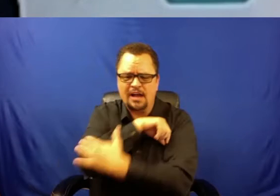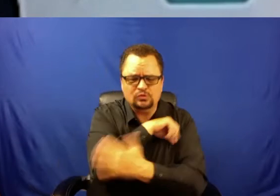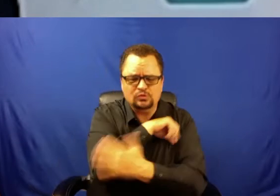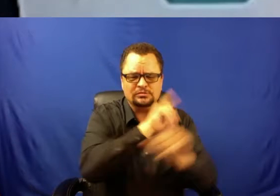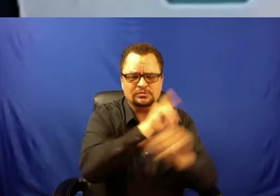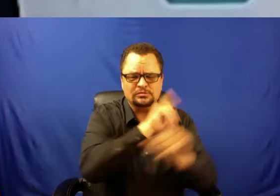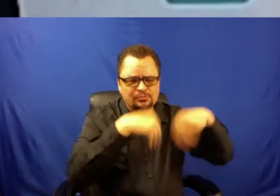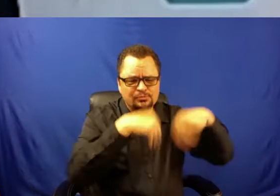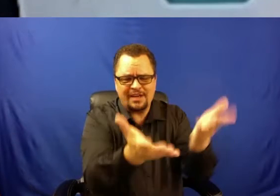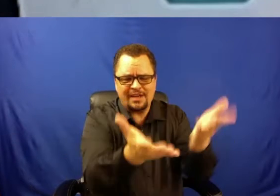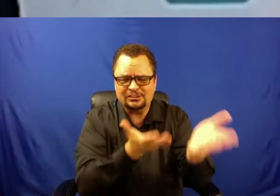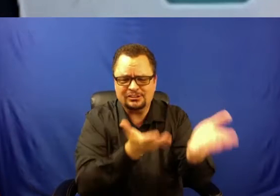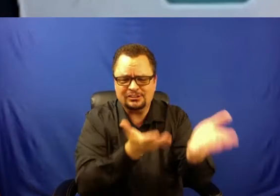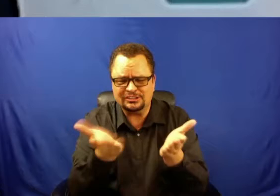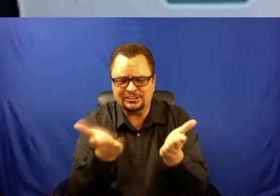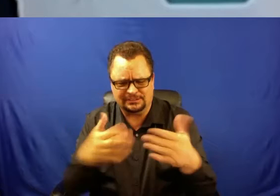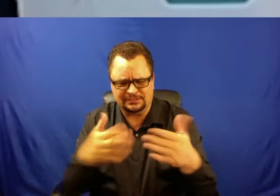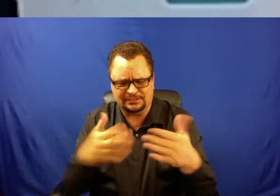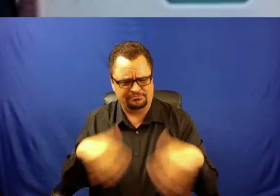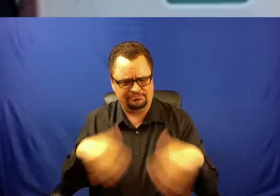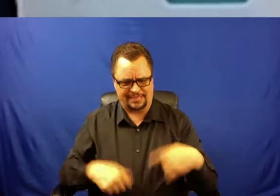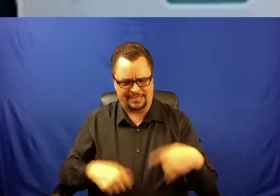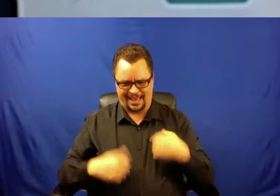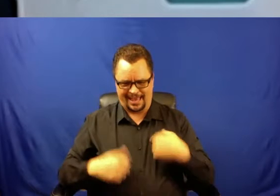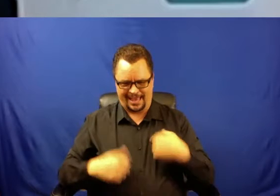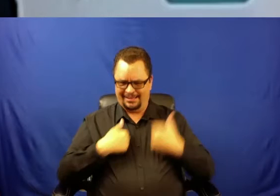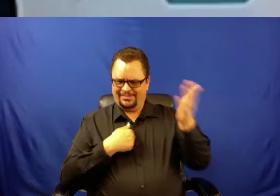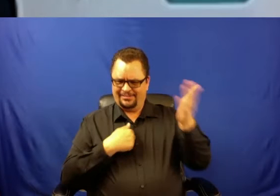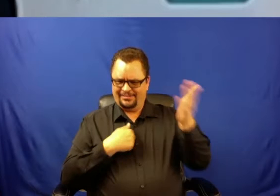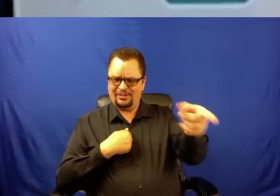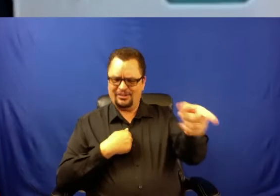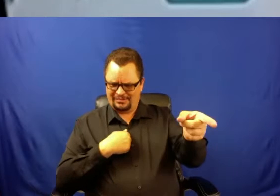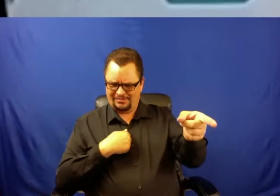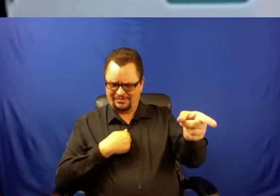for the future, and I thank everyone for letting us be involved.